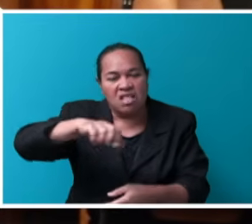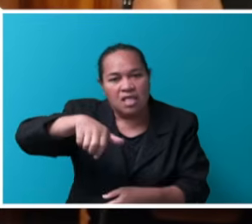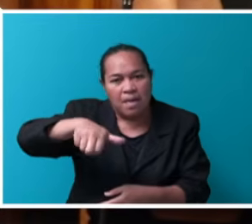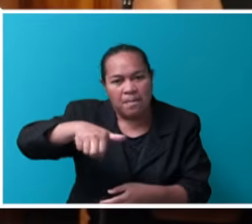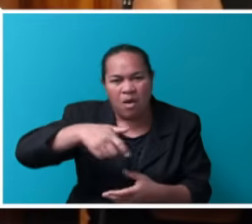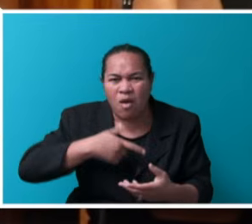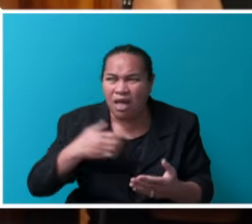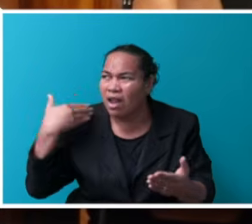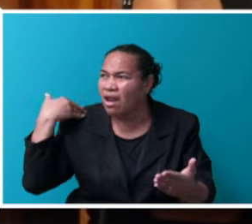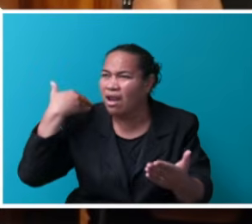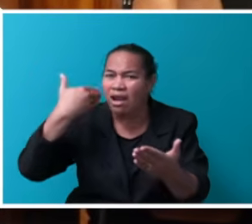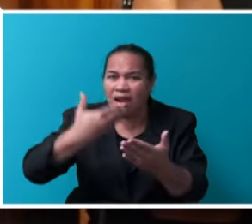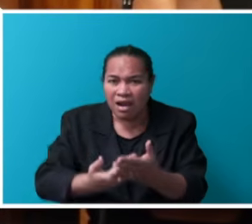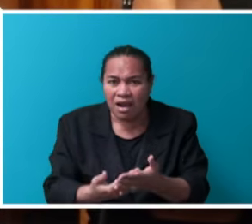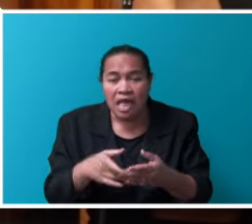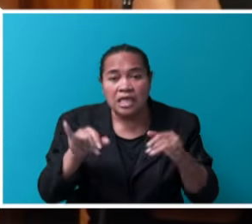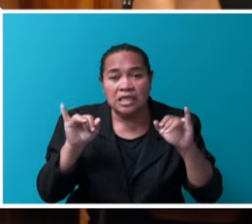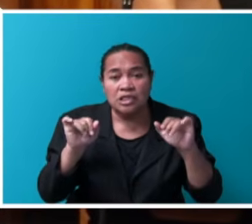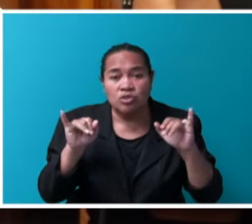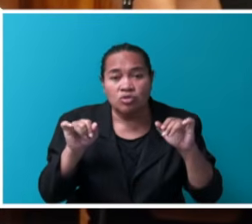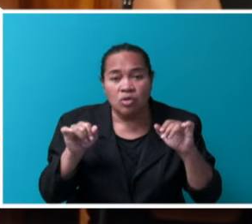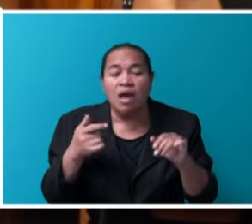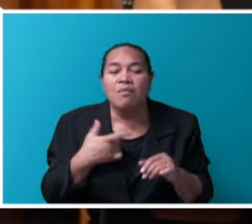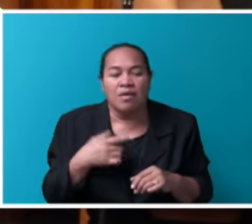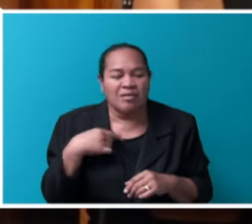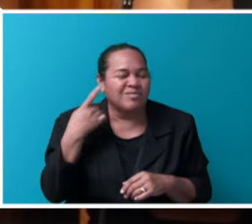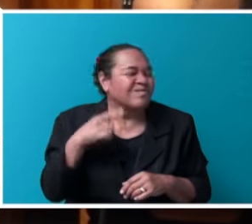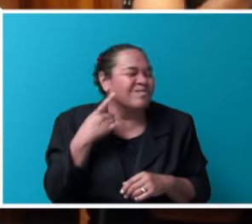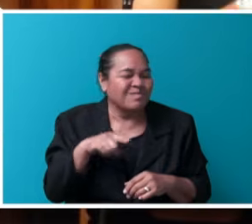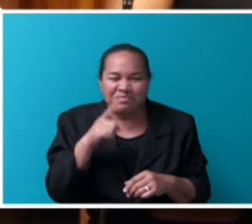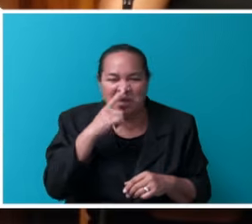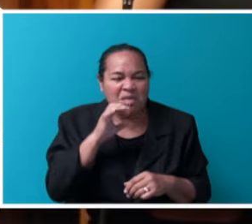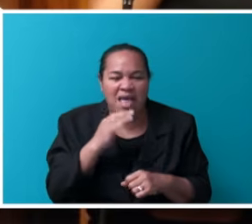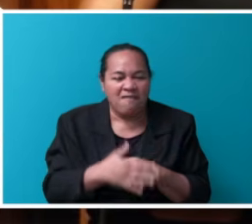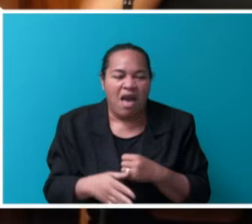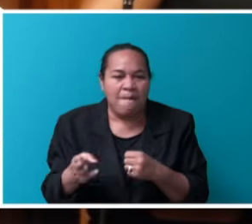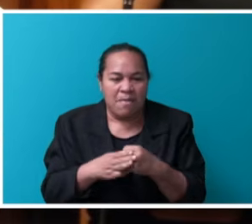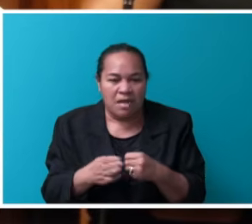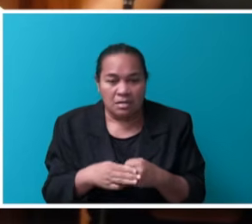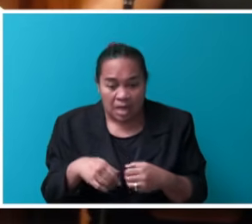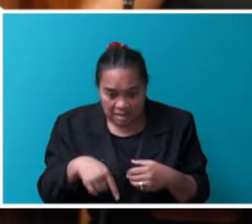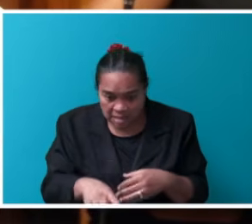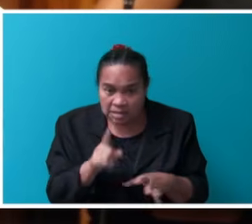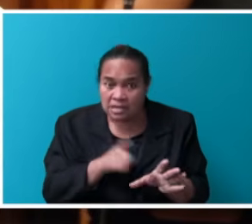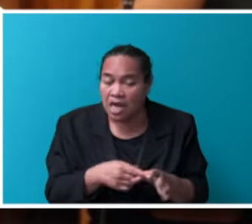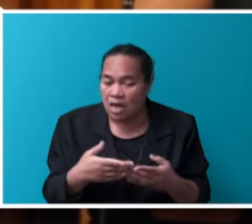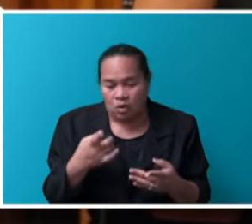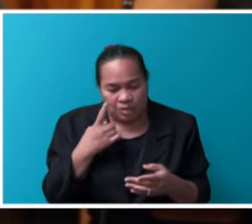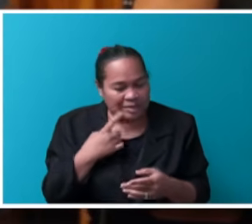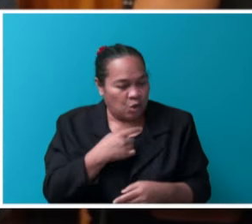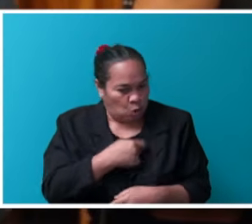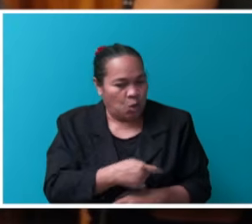a long-standing issue, neglected for decades. In the upcoming financial year, we are committed